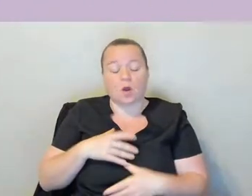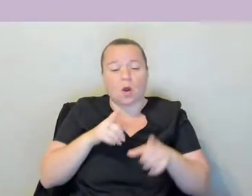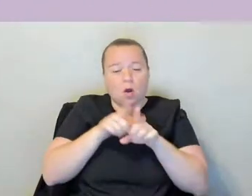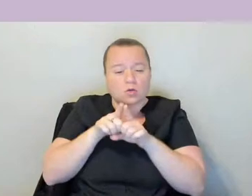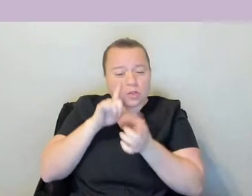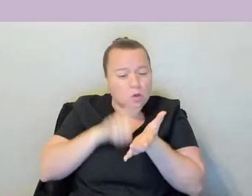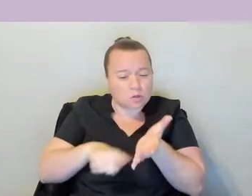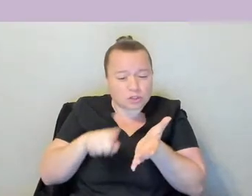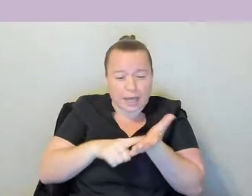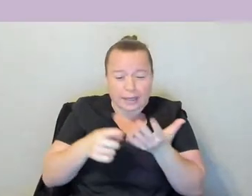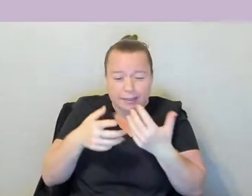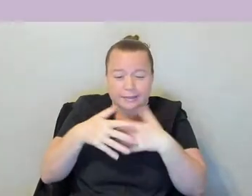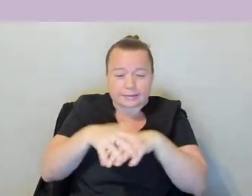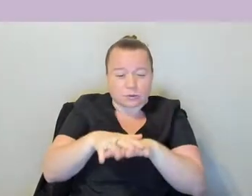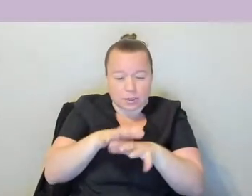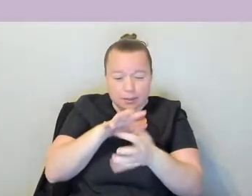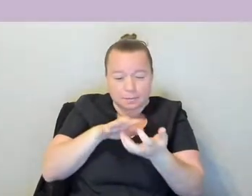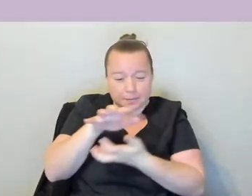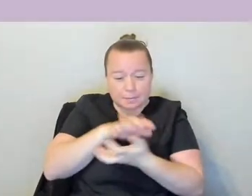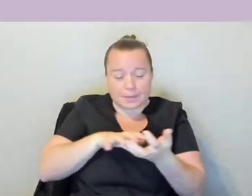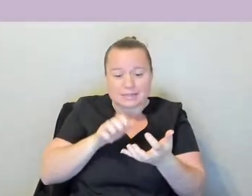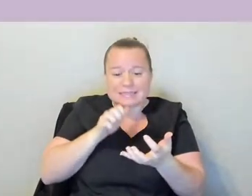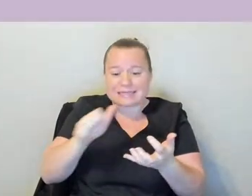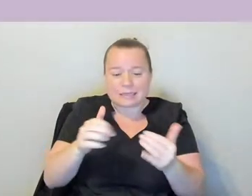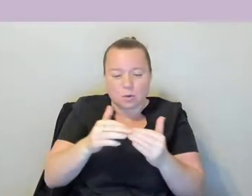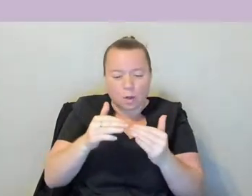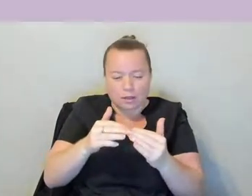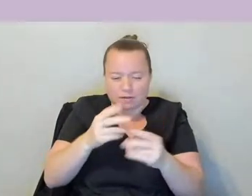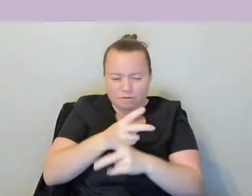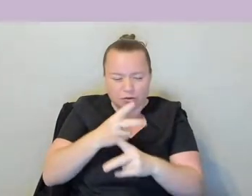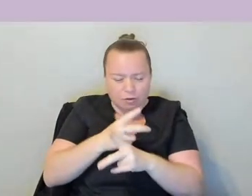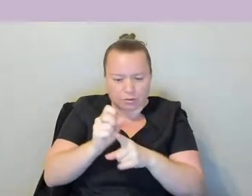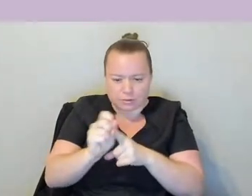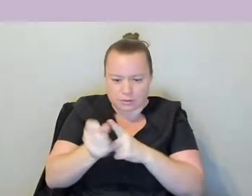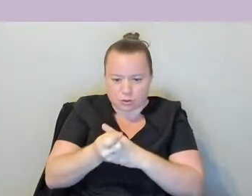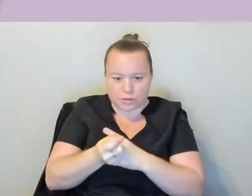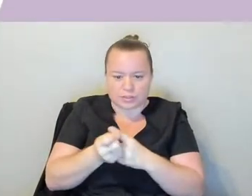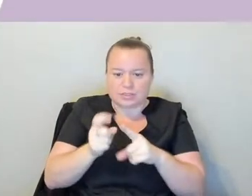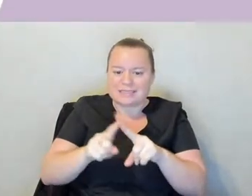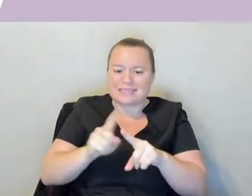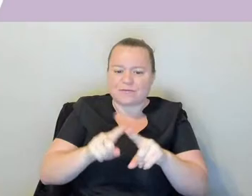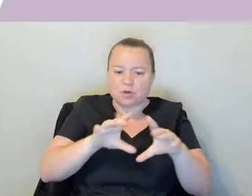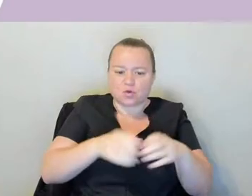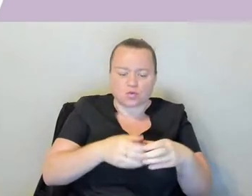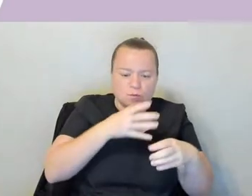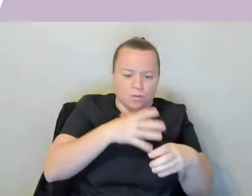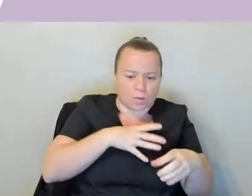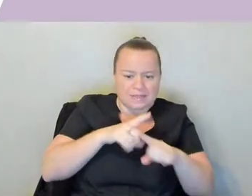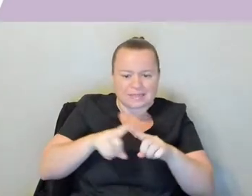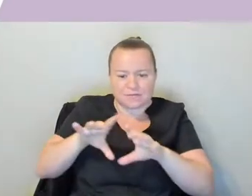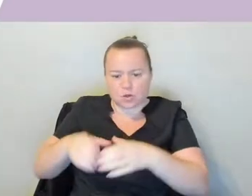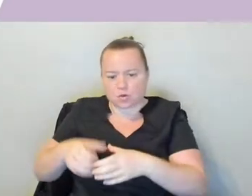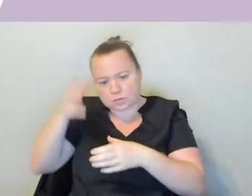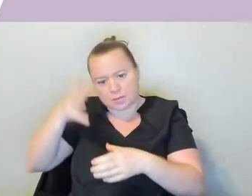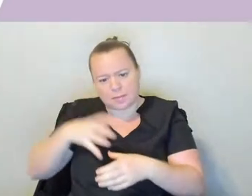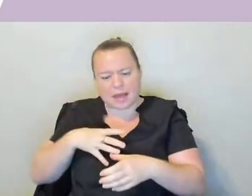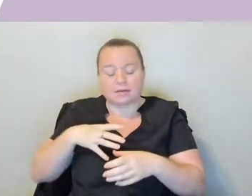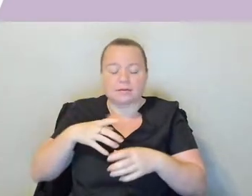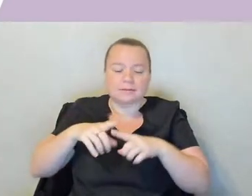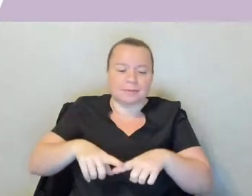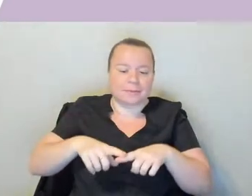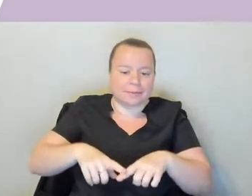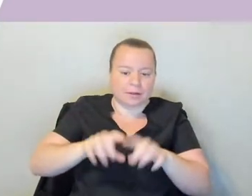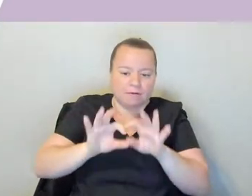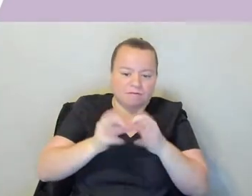intersecting inequalities, which considers the situation of different groups of women and men based on family type, level